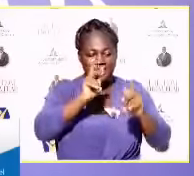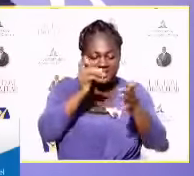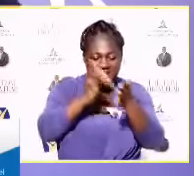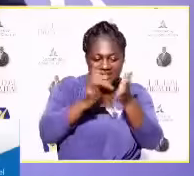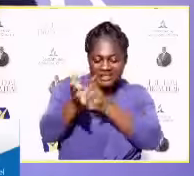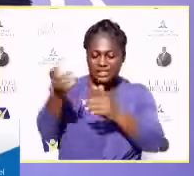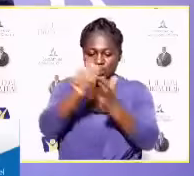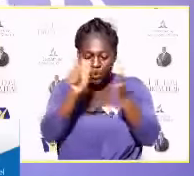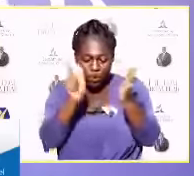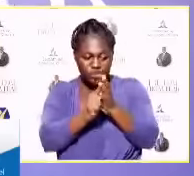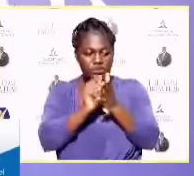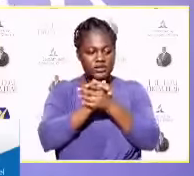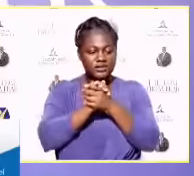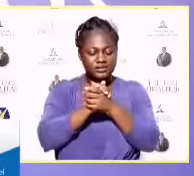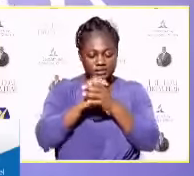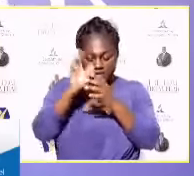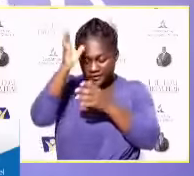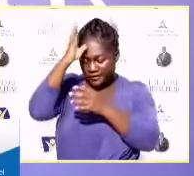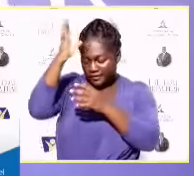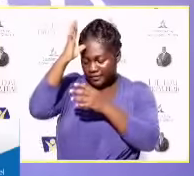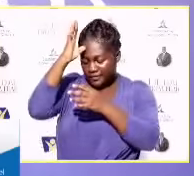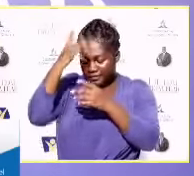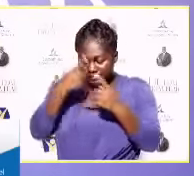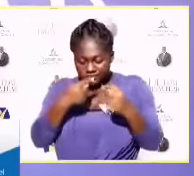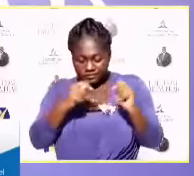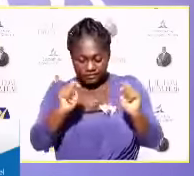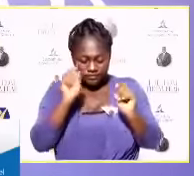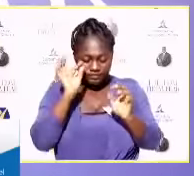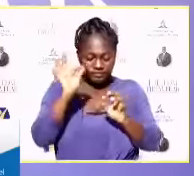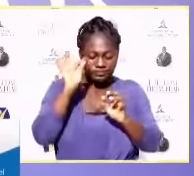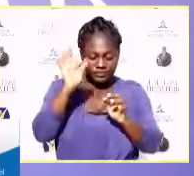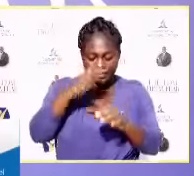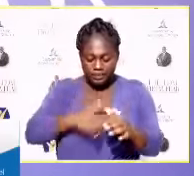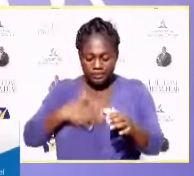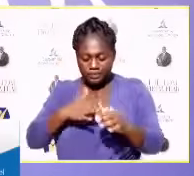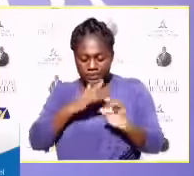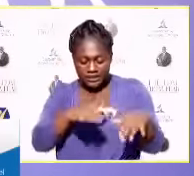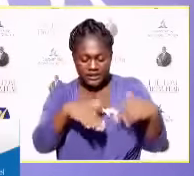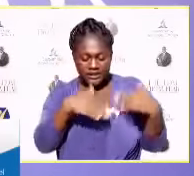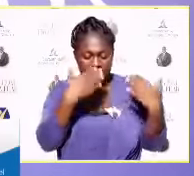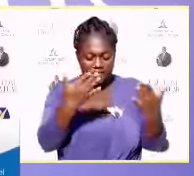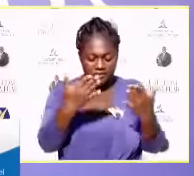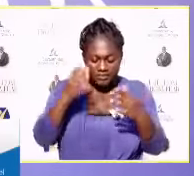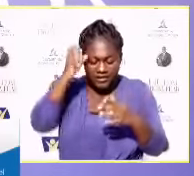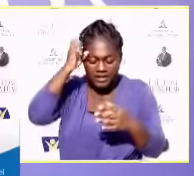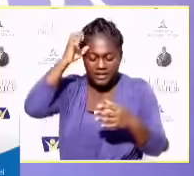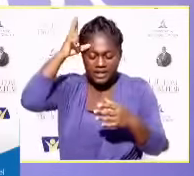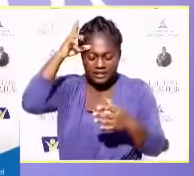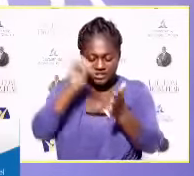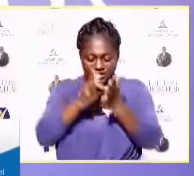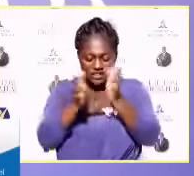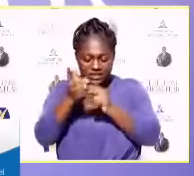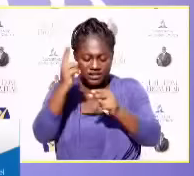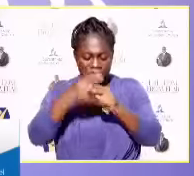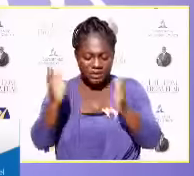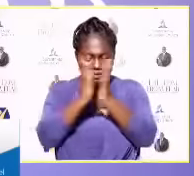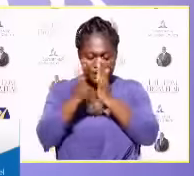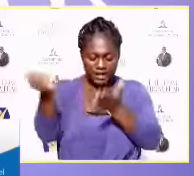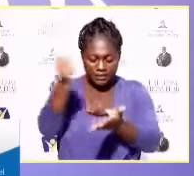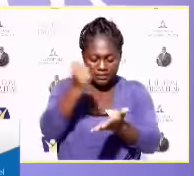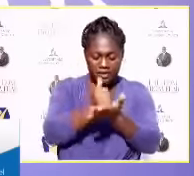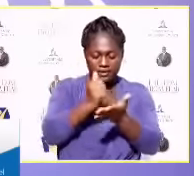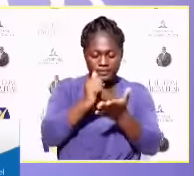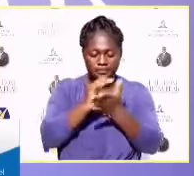Listen to me carefully. Let me pray. Father, as I try to make this point, please give me simple language. In Jesus' name I pray.